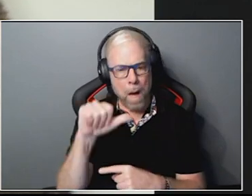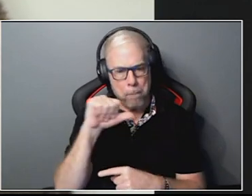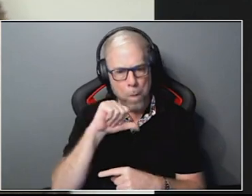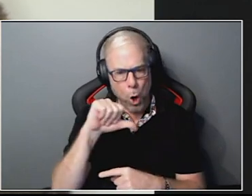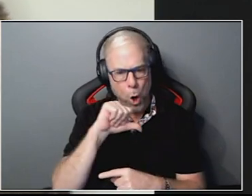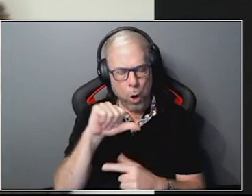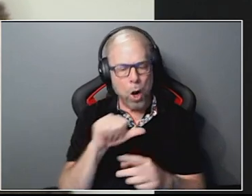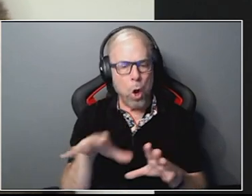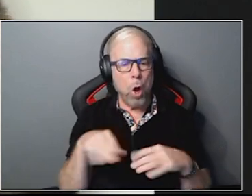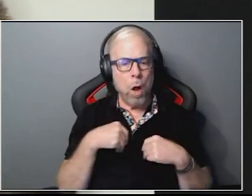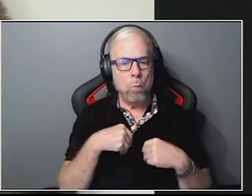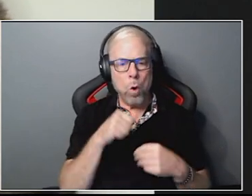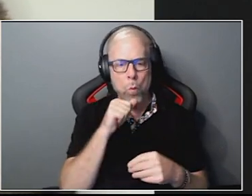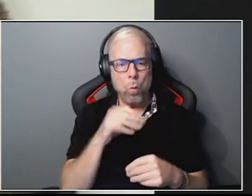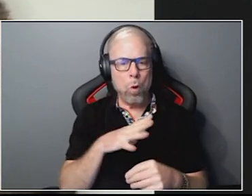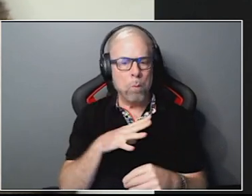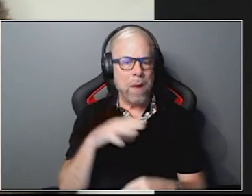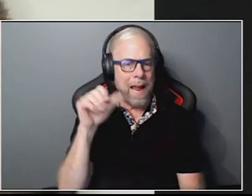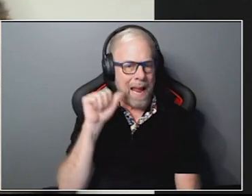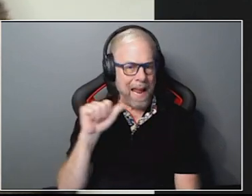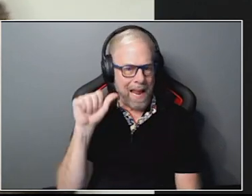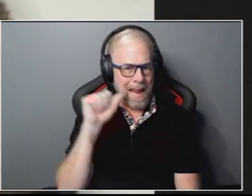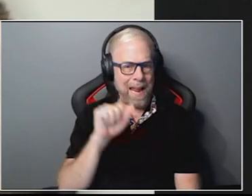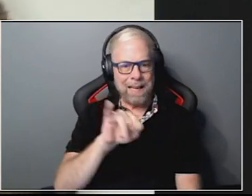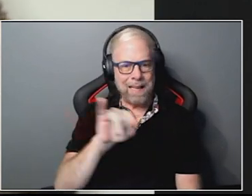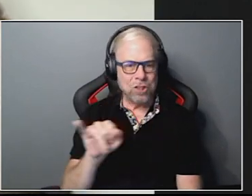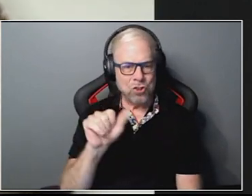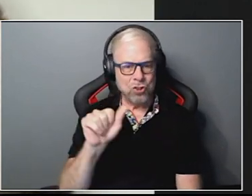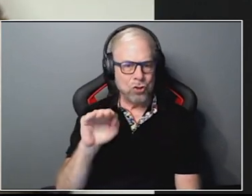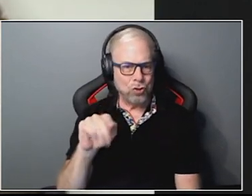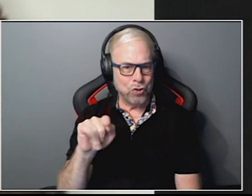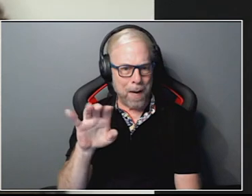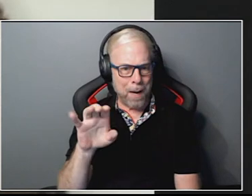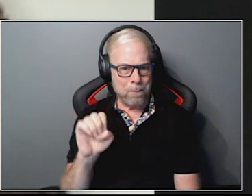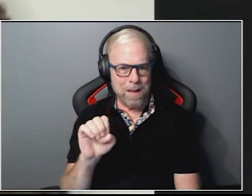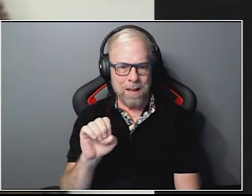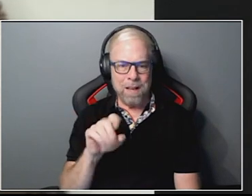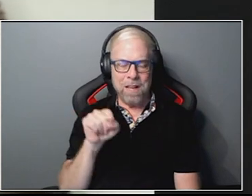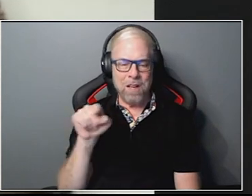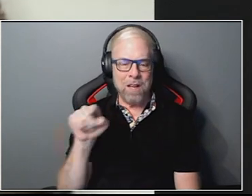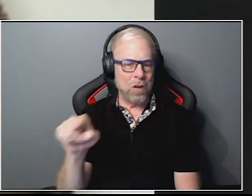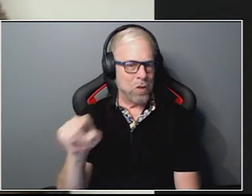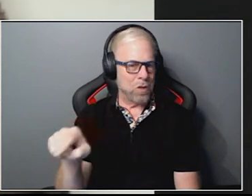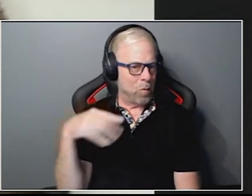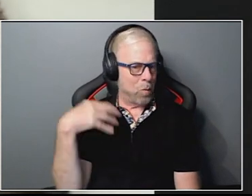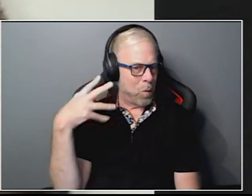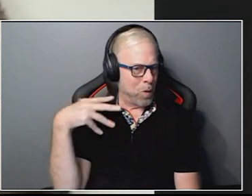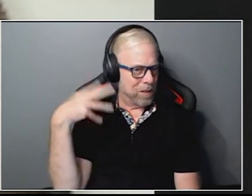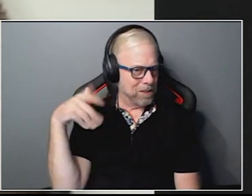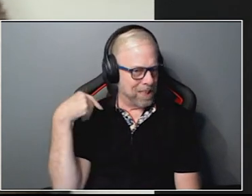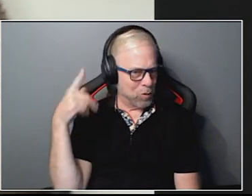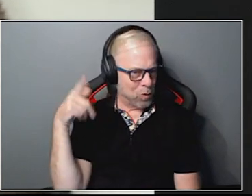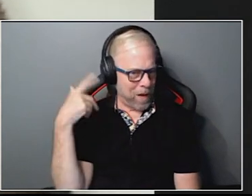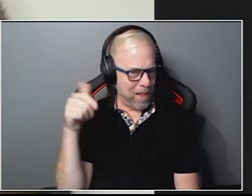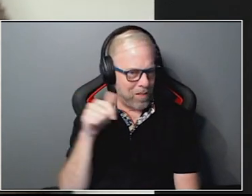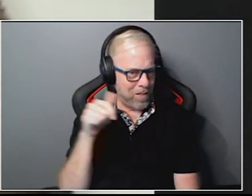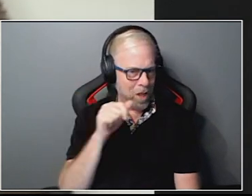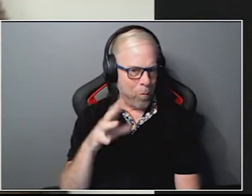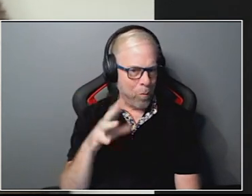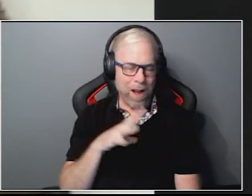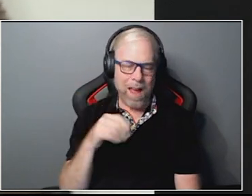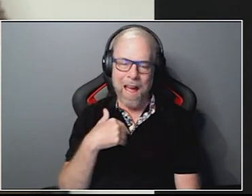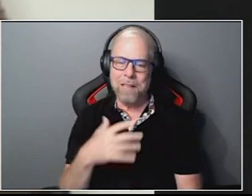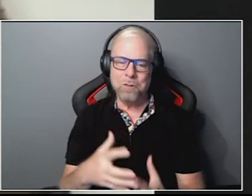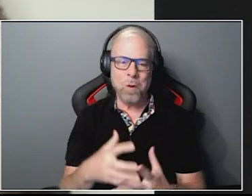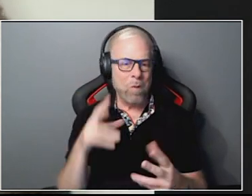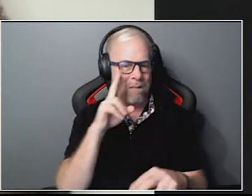called Aunt Janie. And oh, my God, was she a hoot. Oh, my Lord, I had so much fun